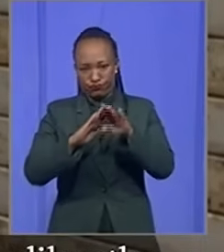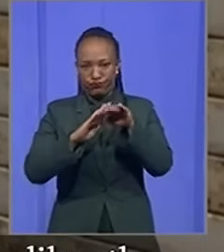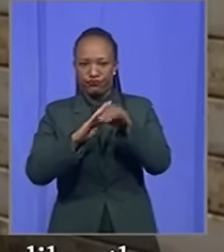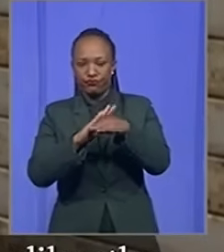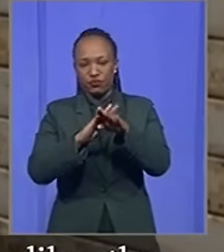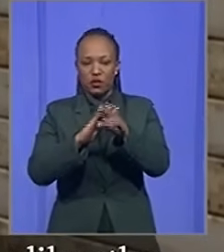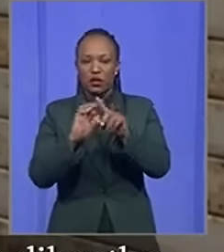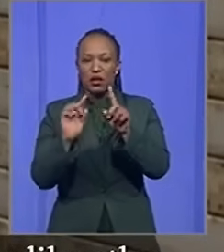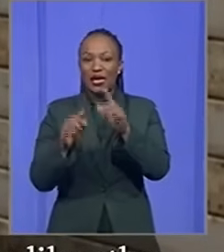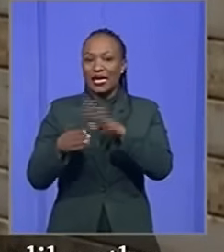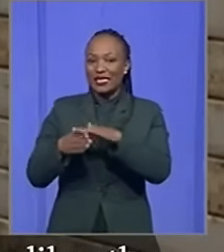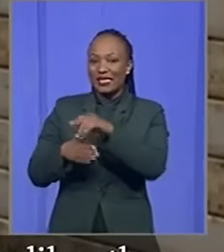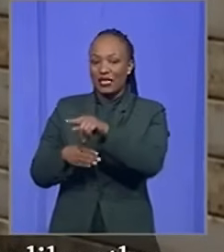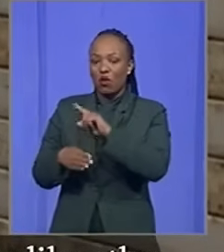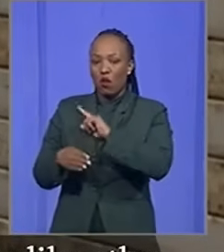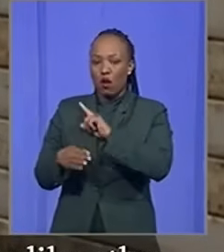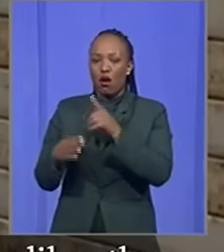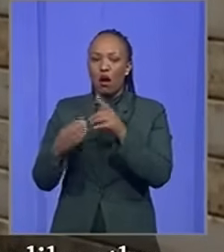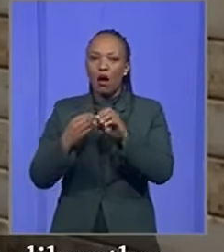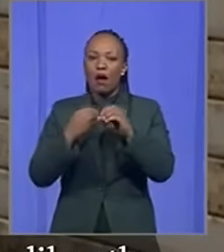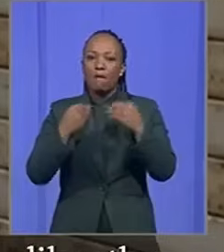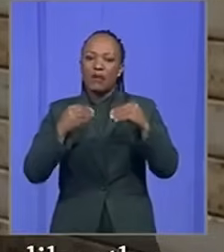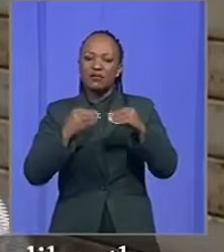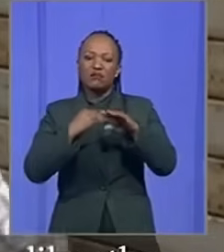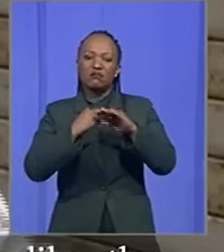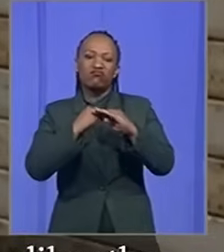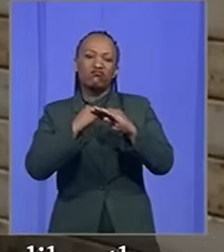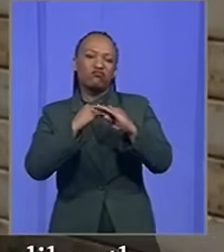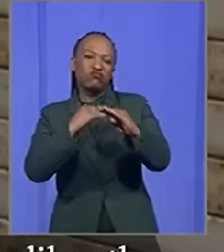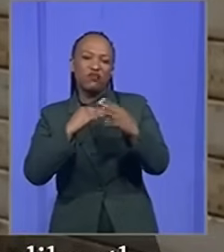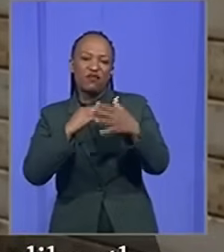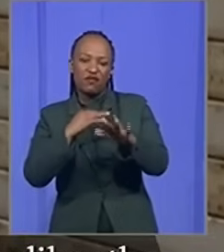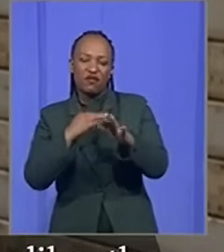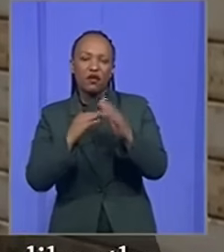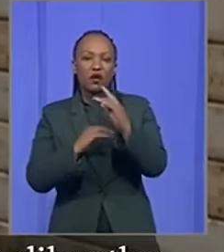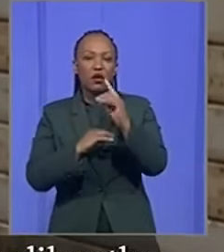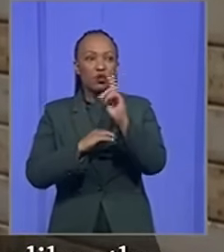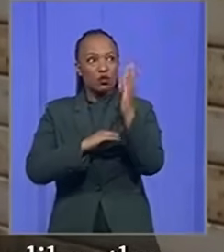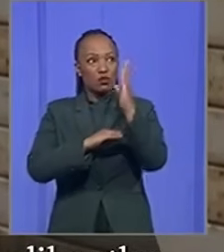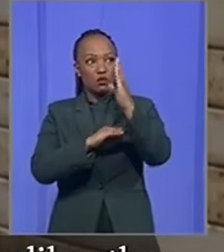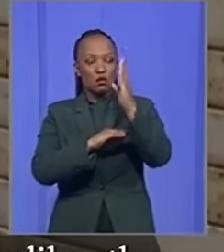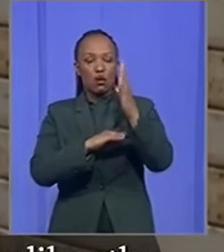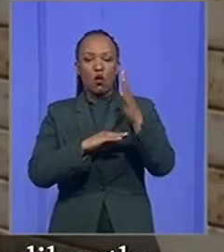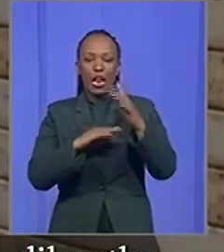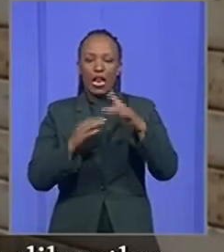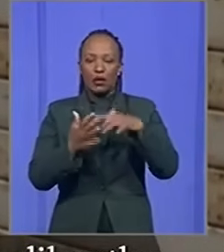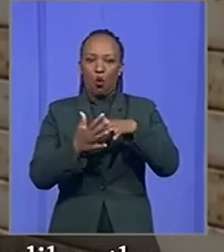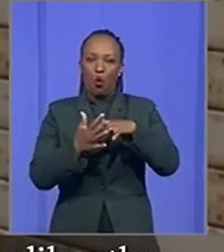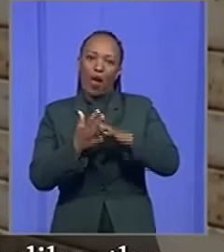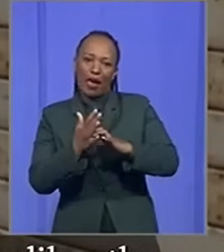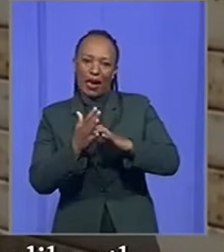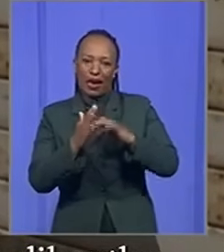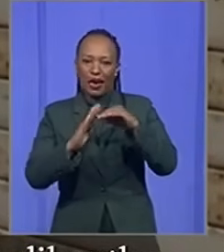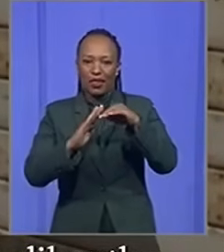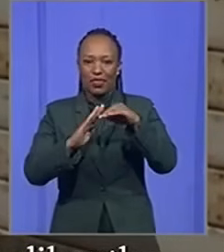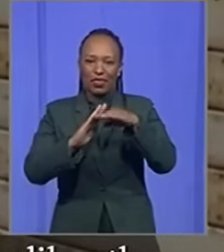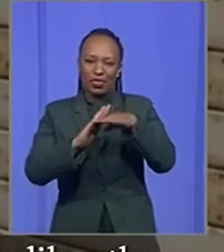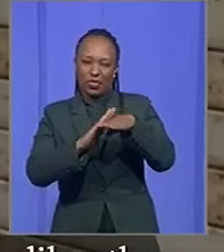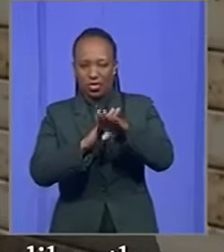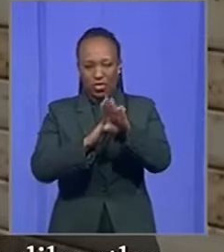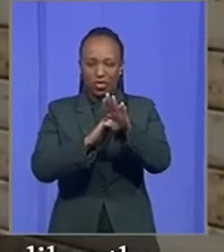And that's the reason that markets are very volatile. During the day, market will remain volatile.